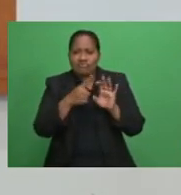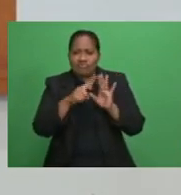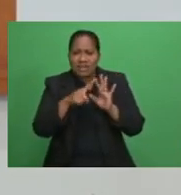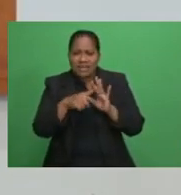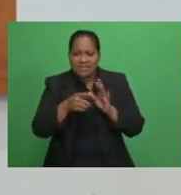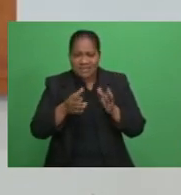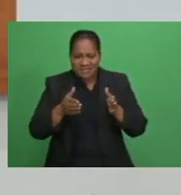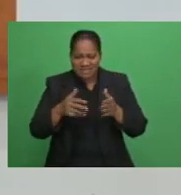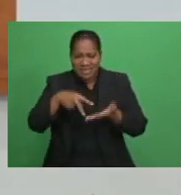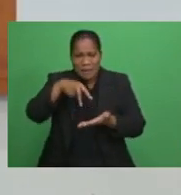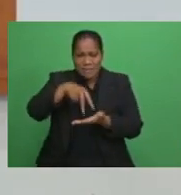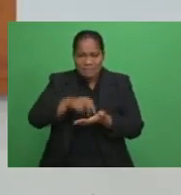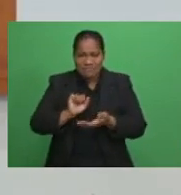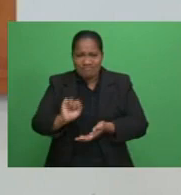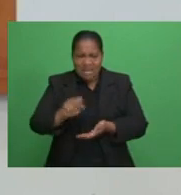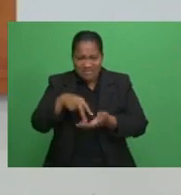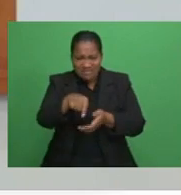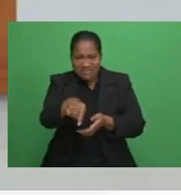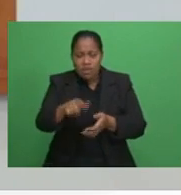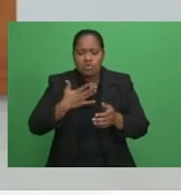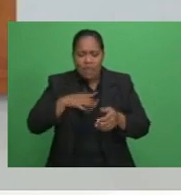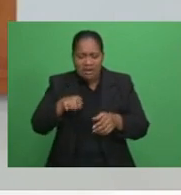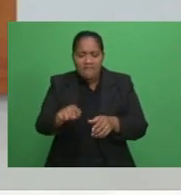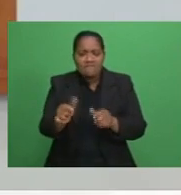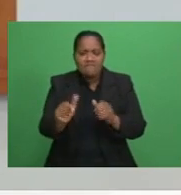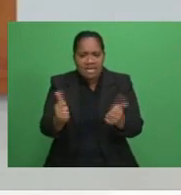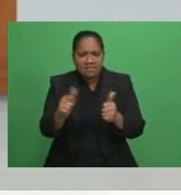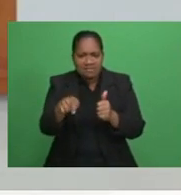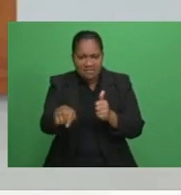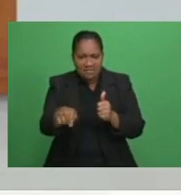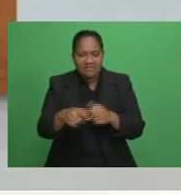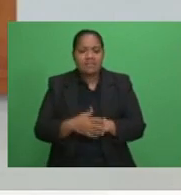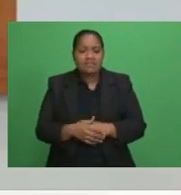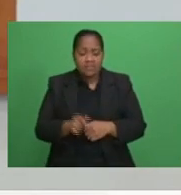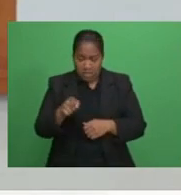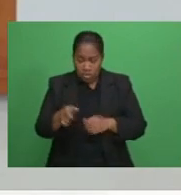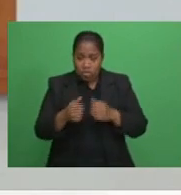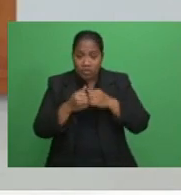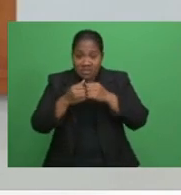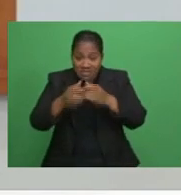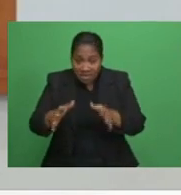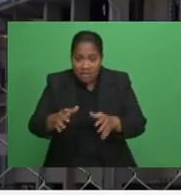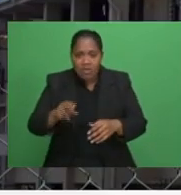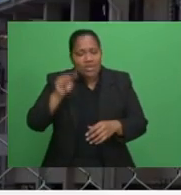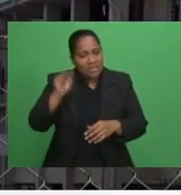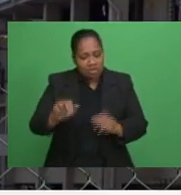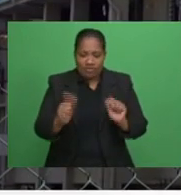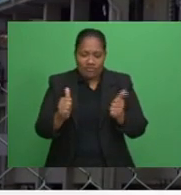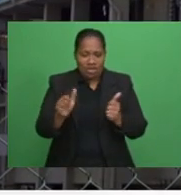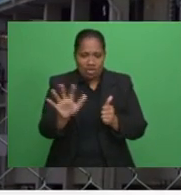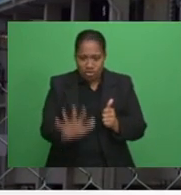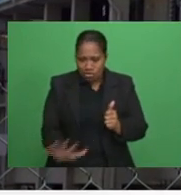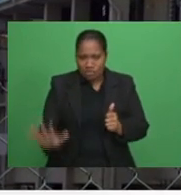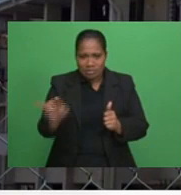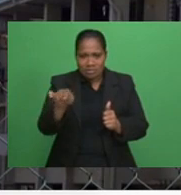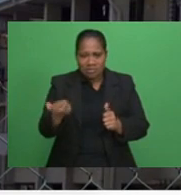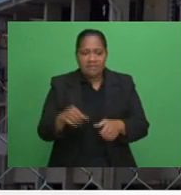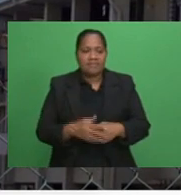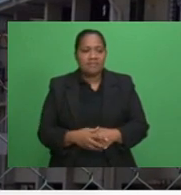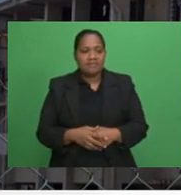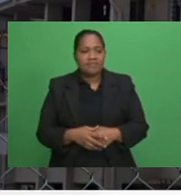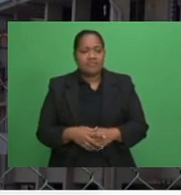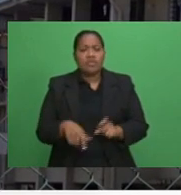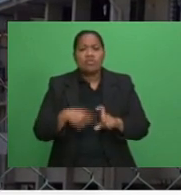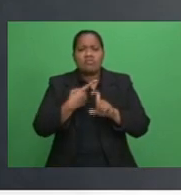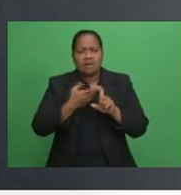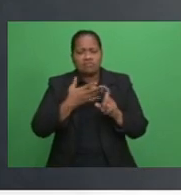that where it started and it needs to be completed. Kumar is hopeful of enough money to